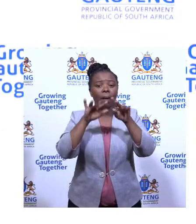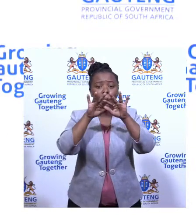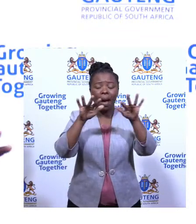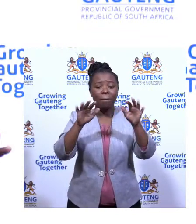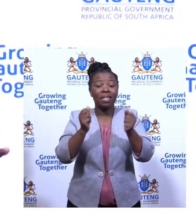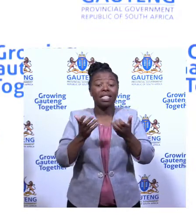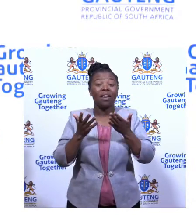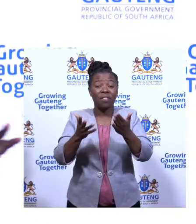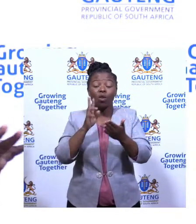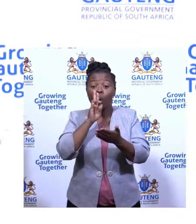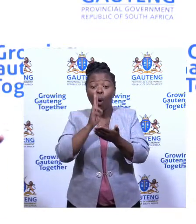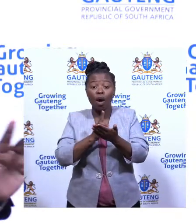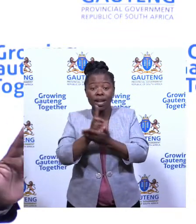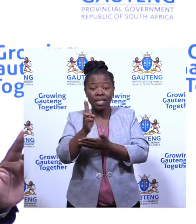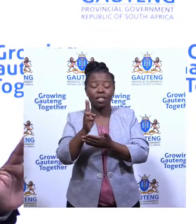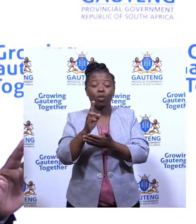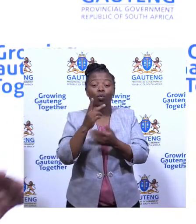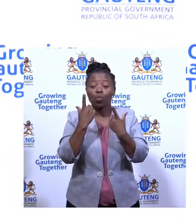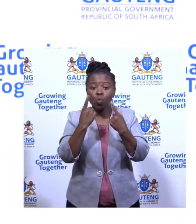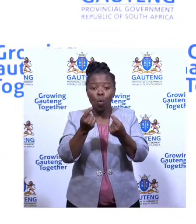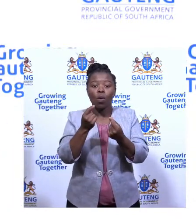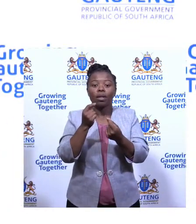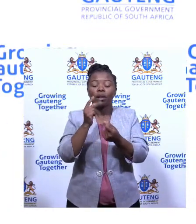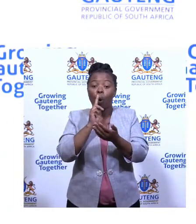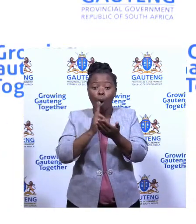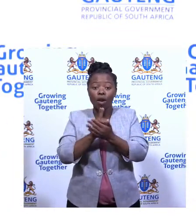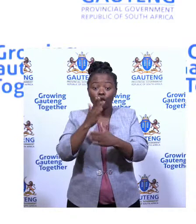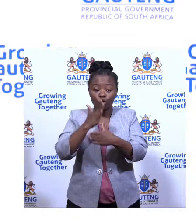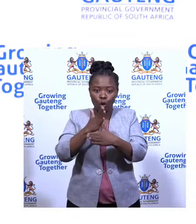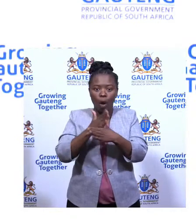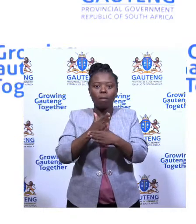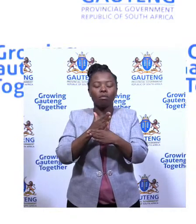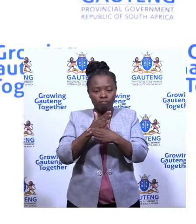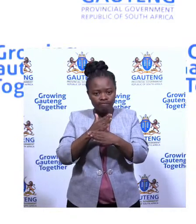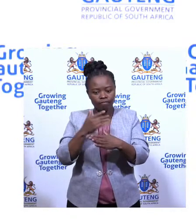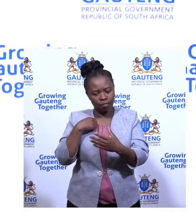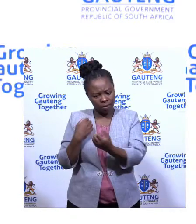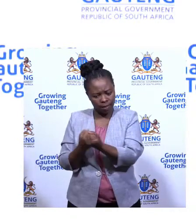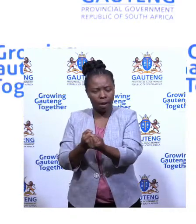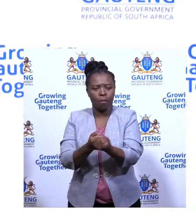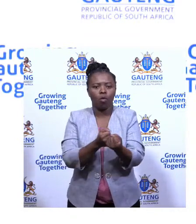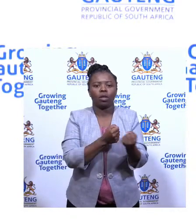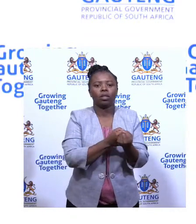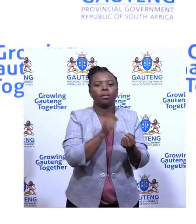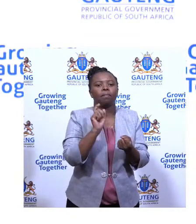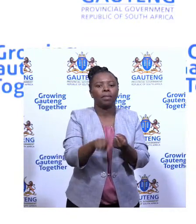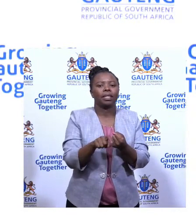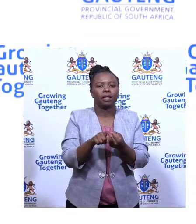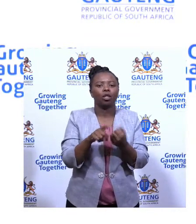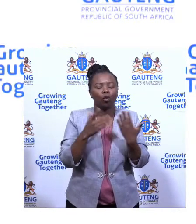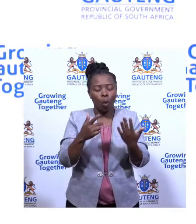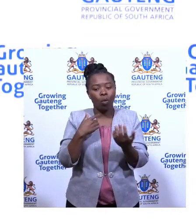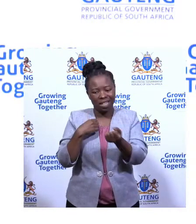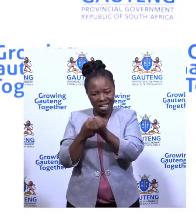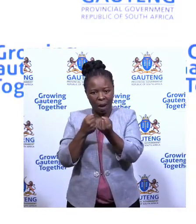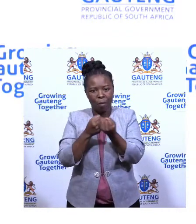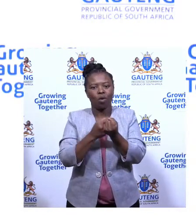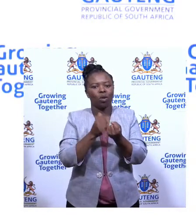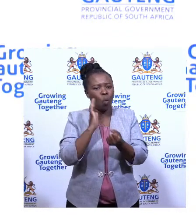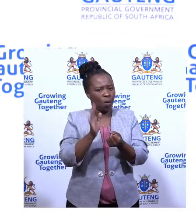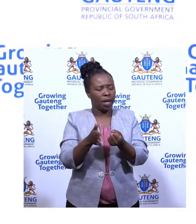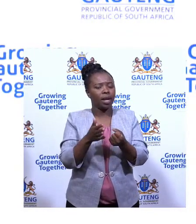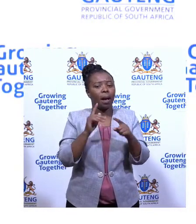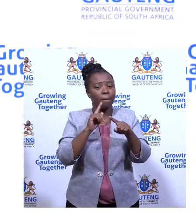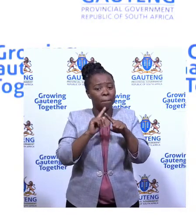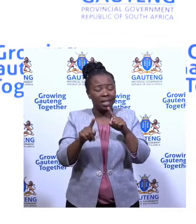servants who are honest, who are doing an honest job on the ground. We must support them, and we will support them. But the rogue elements